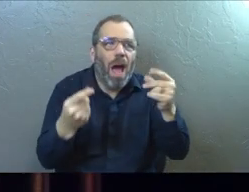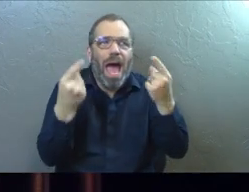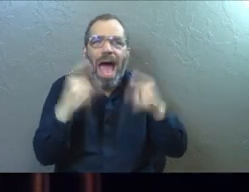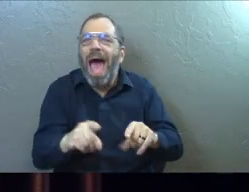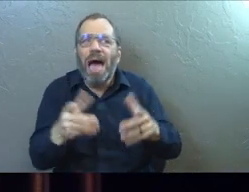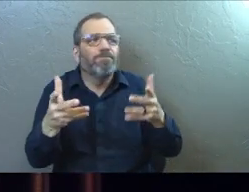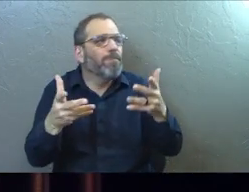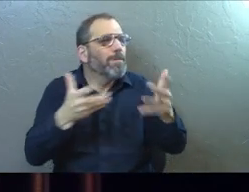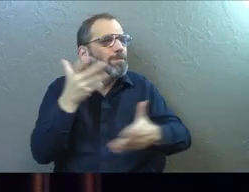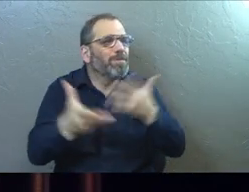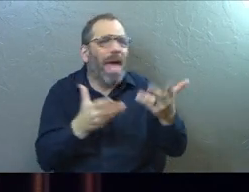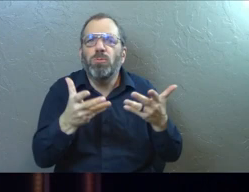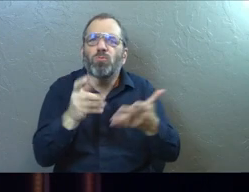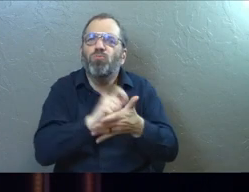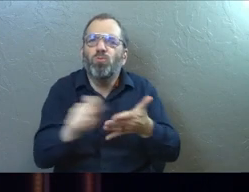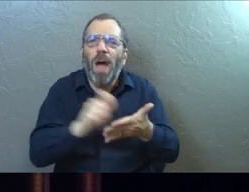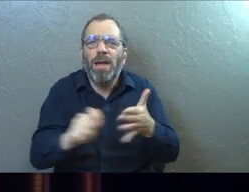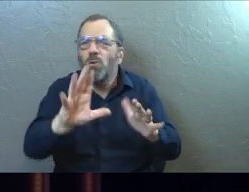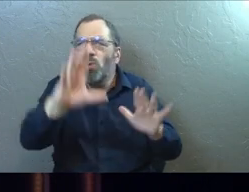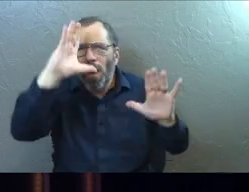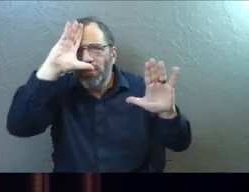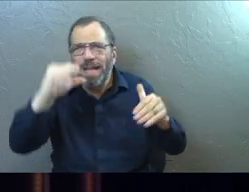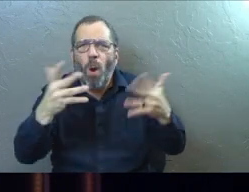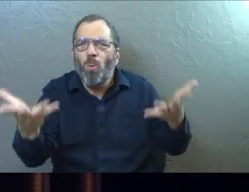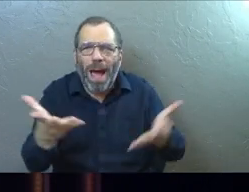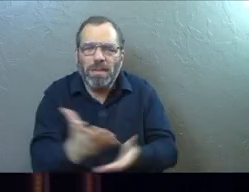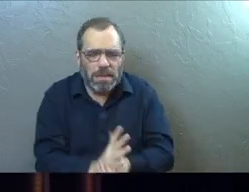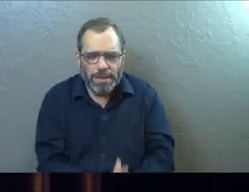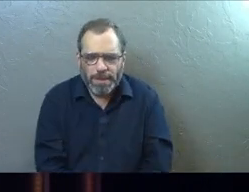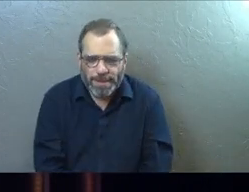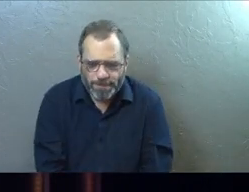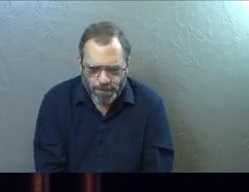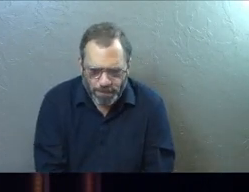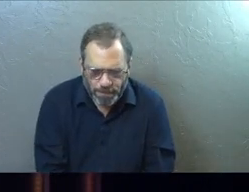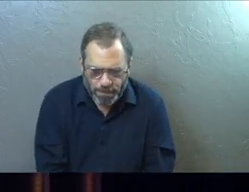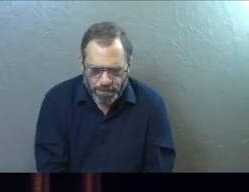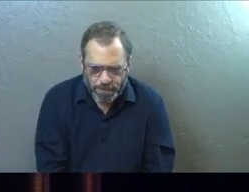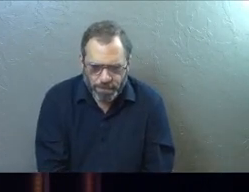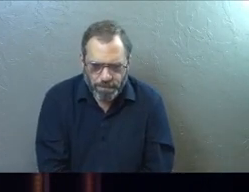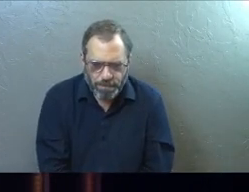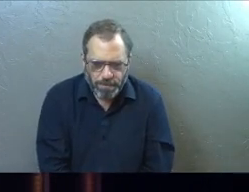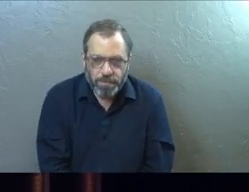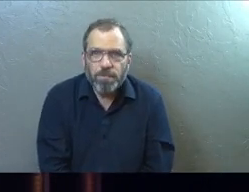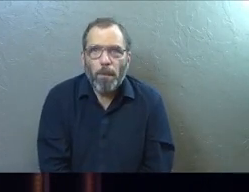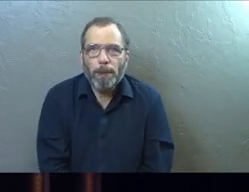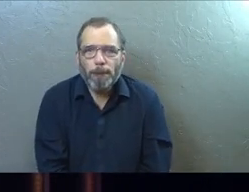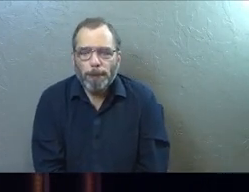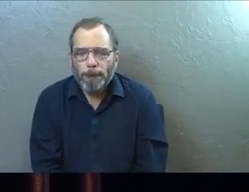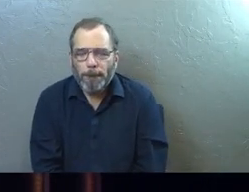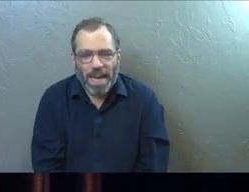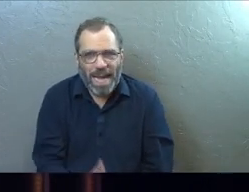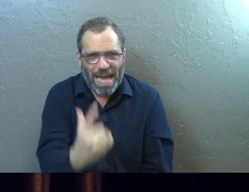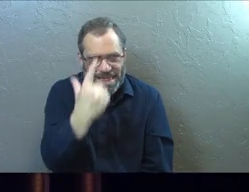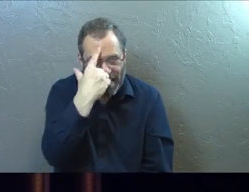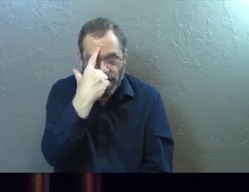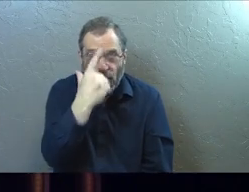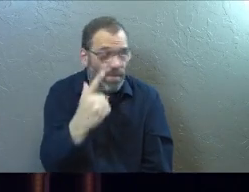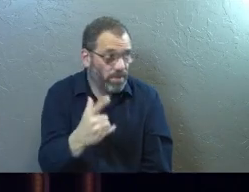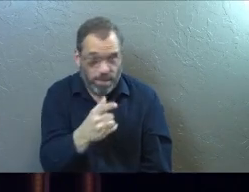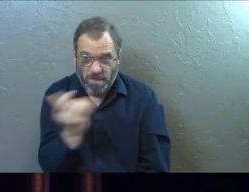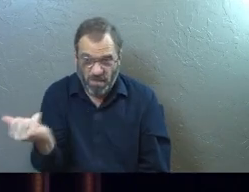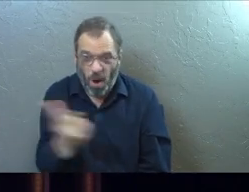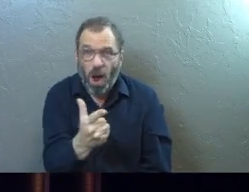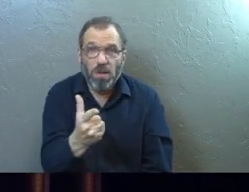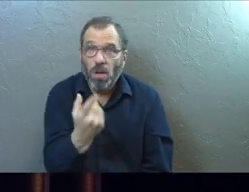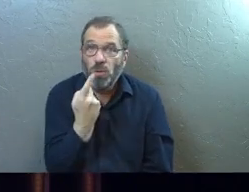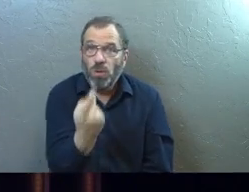would you write it? What would your expectation be for this moment? And I'd be willing to bet, and I'm thinking about myself here, but probably for all of